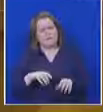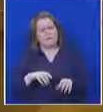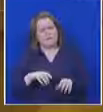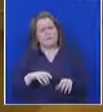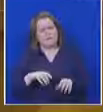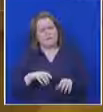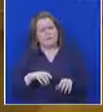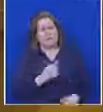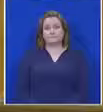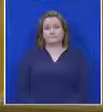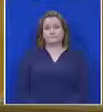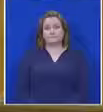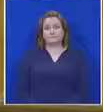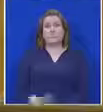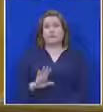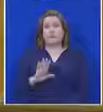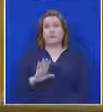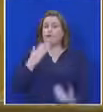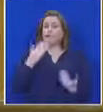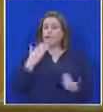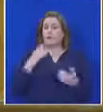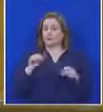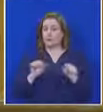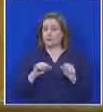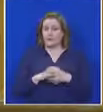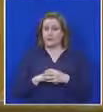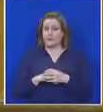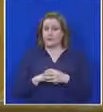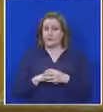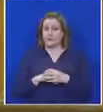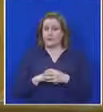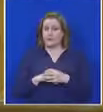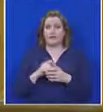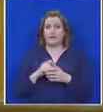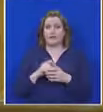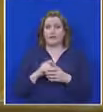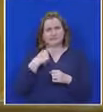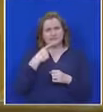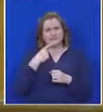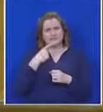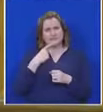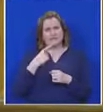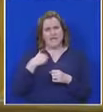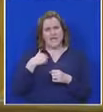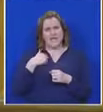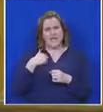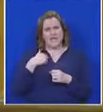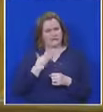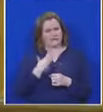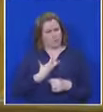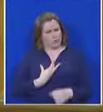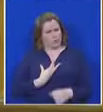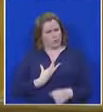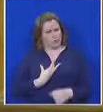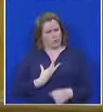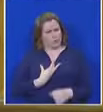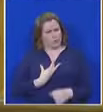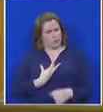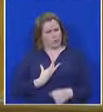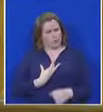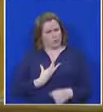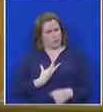doing it for the first time as the... You know, I must say I'm very disappointed with the chief whip of the majority party, because